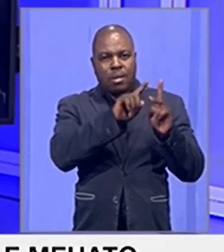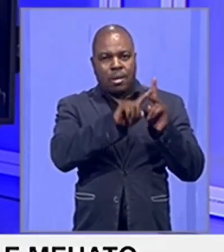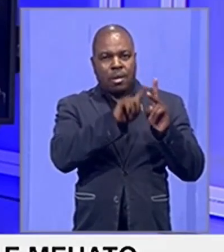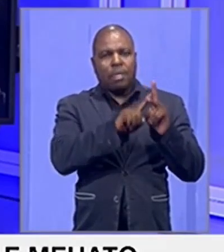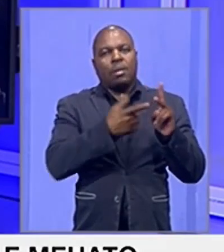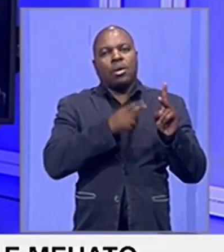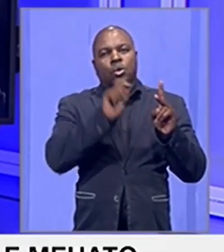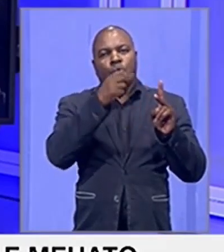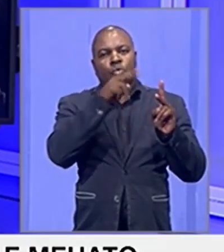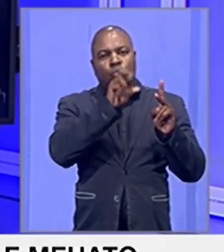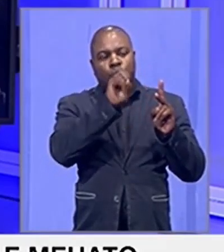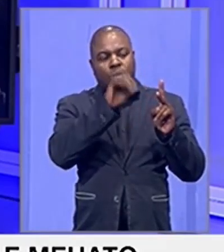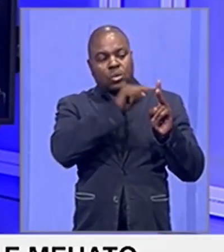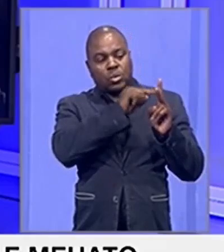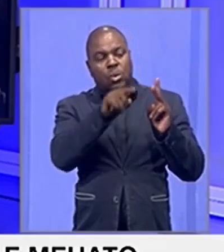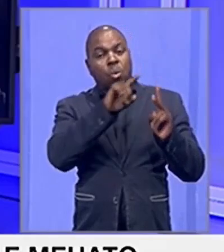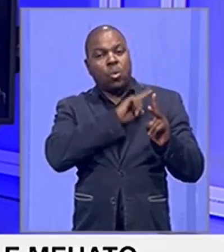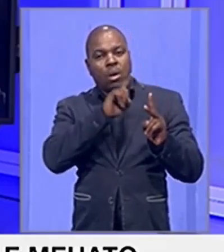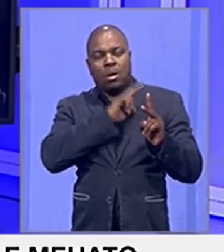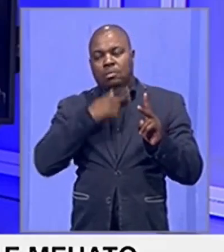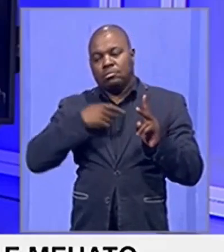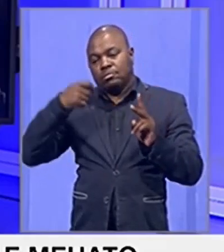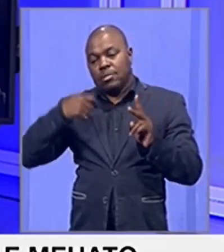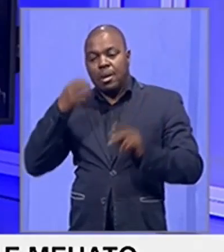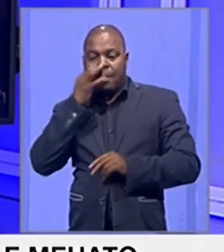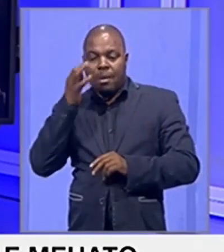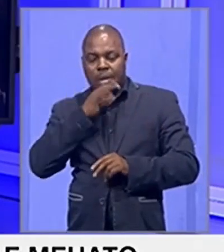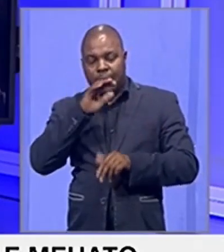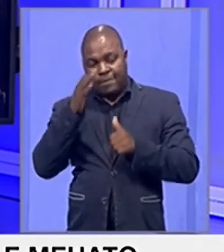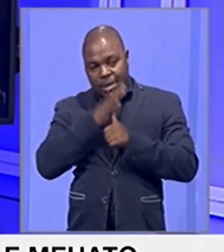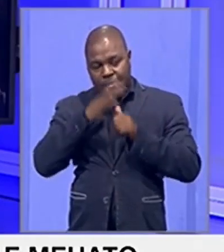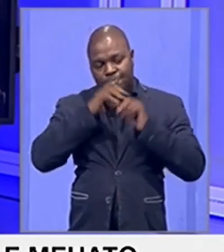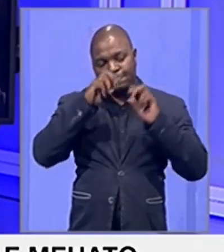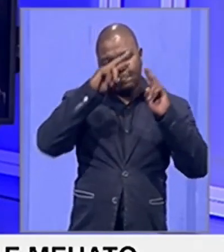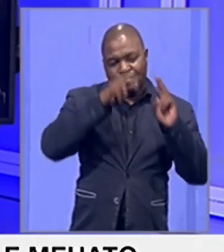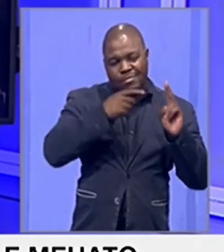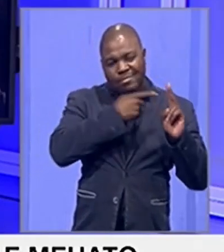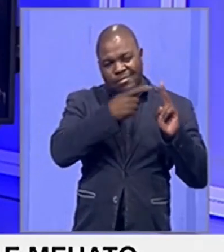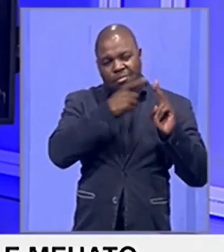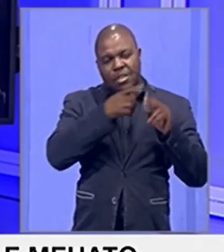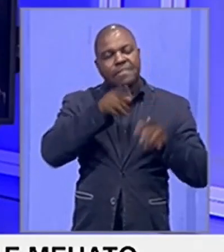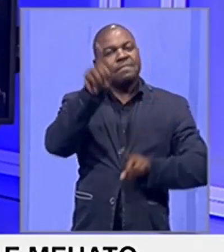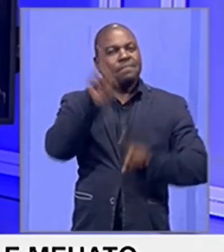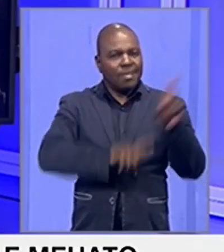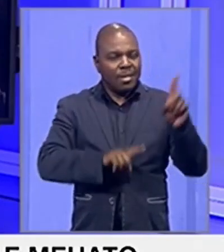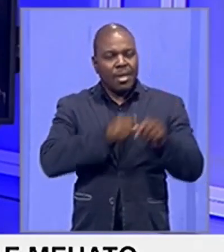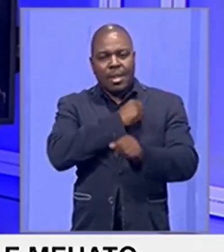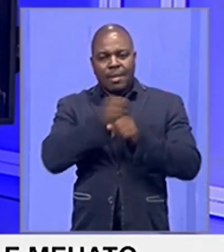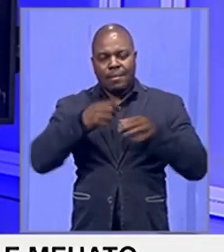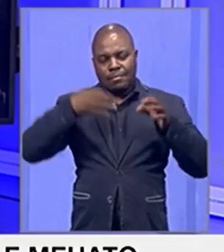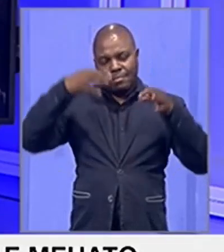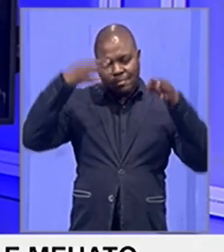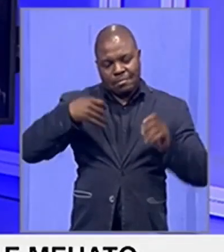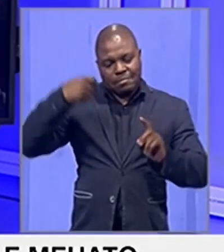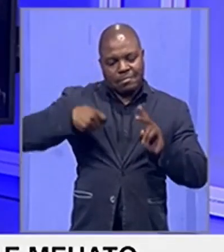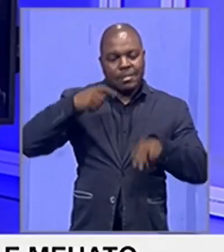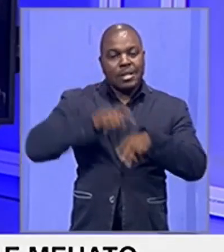Ncebisa Thusi ho latela kgothalletso ya ho emela sephetho sa diphuputso tsa hore bobedi bona bo hloile ho dia kahlolo ka nako.